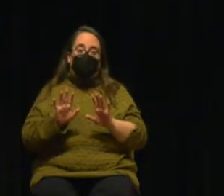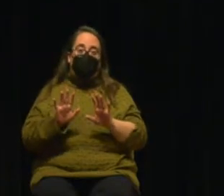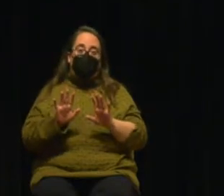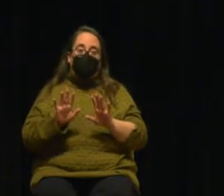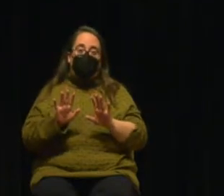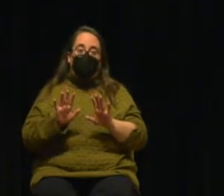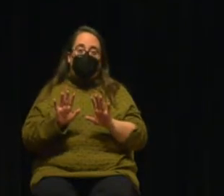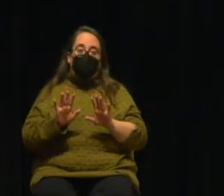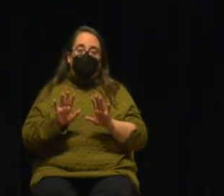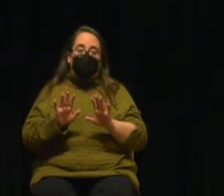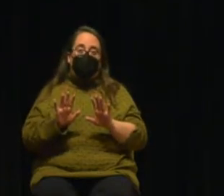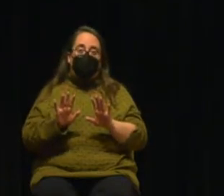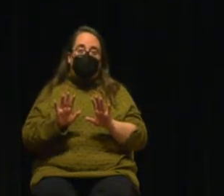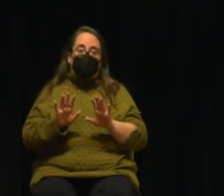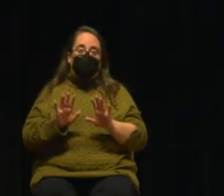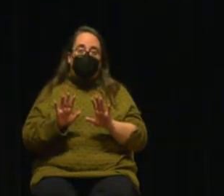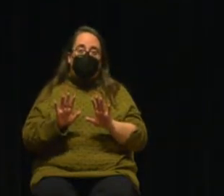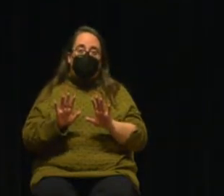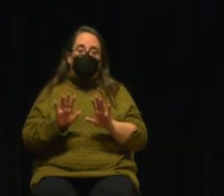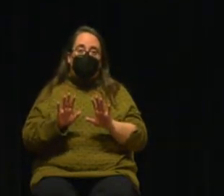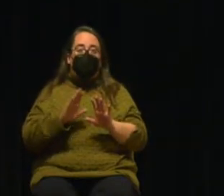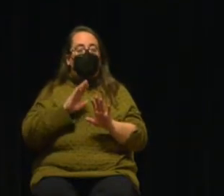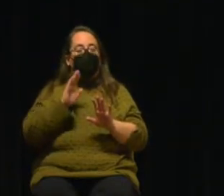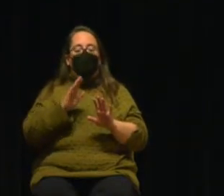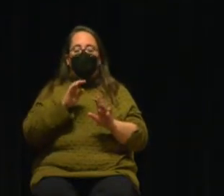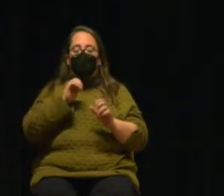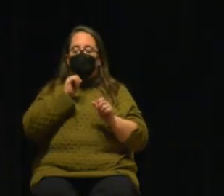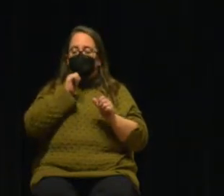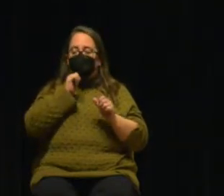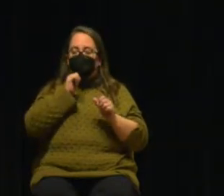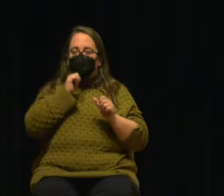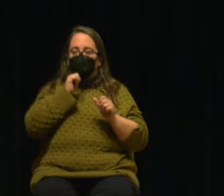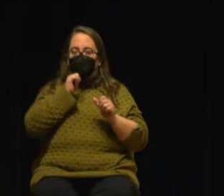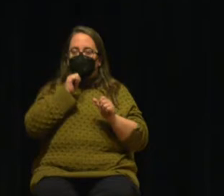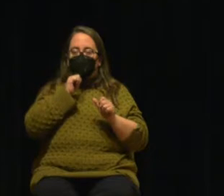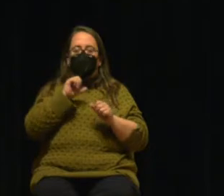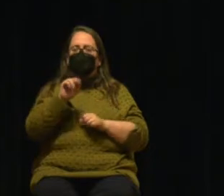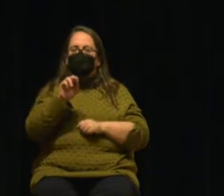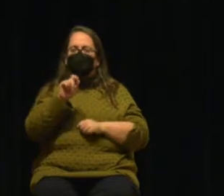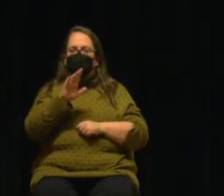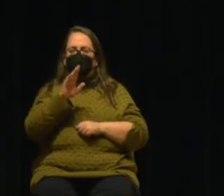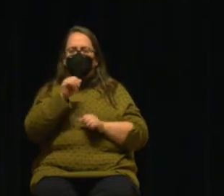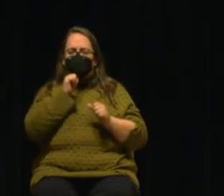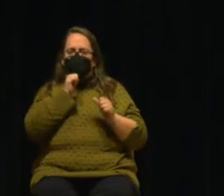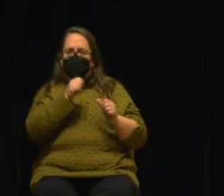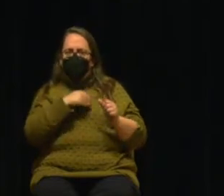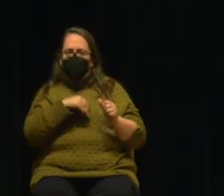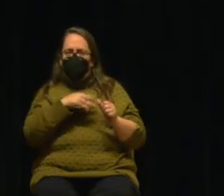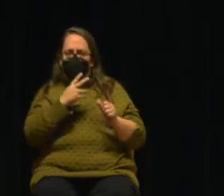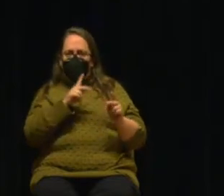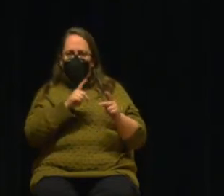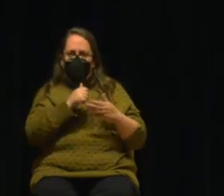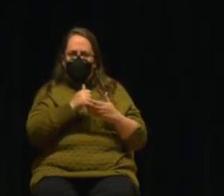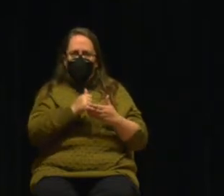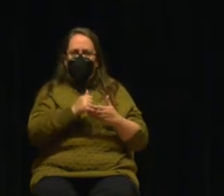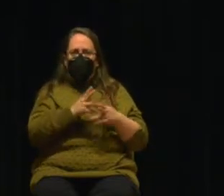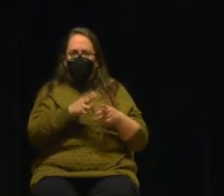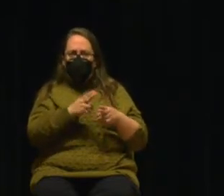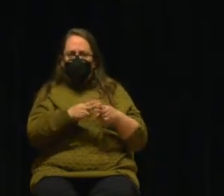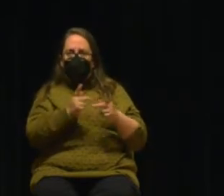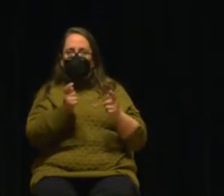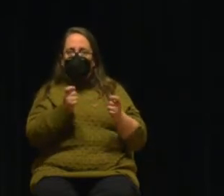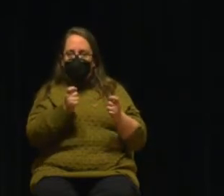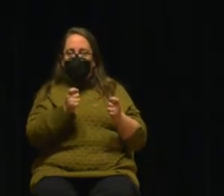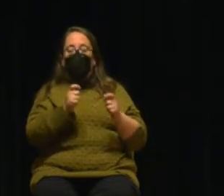Still never denied the contributions of his white allies. He gave them credit. He celebrated these white